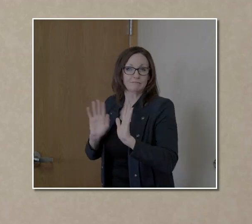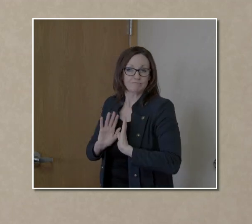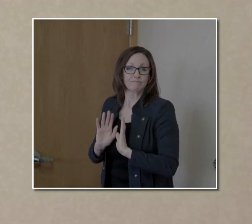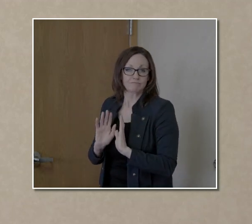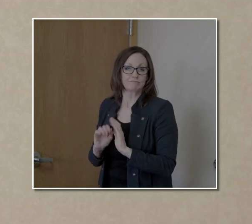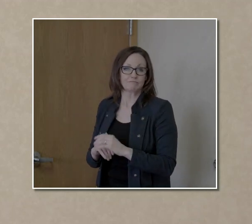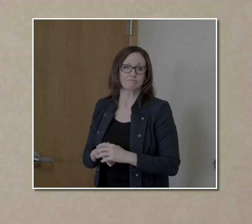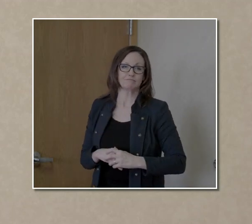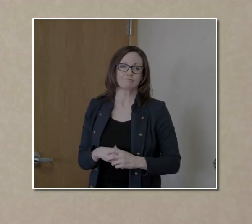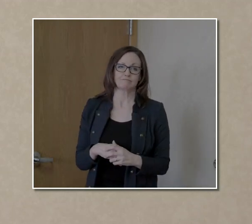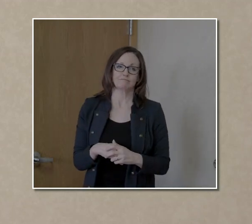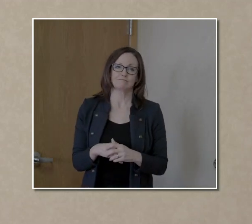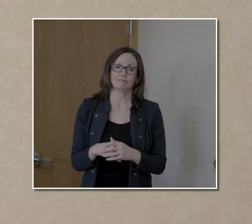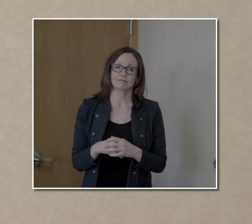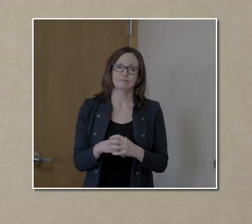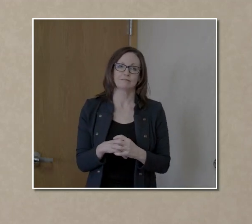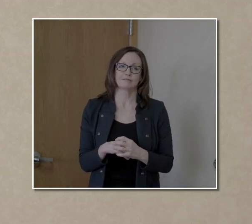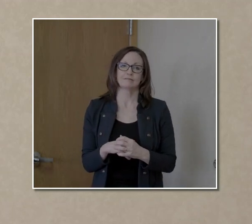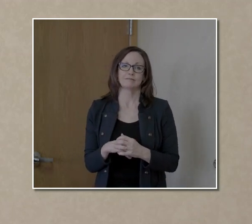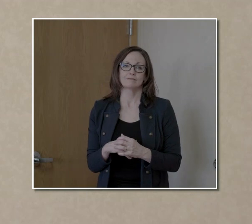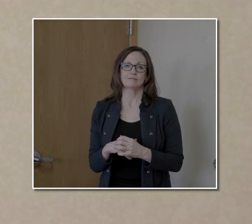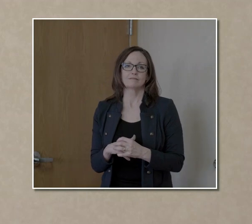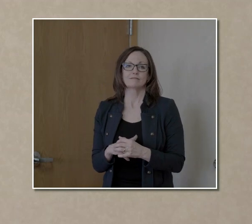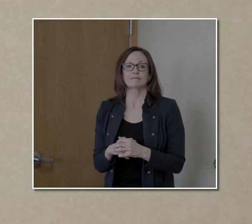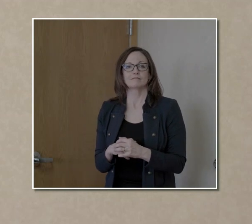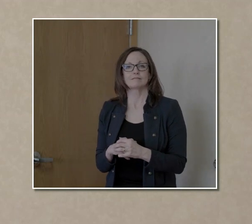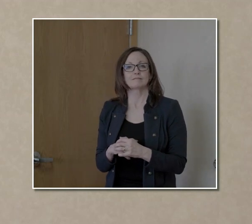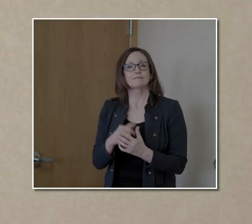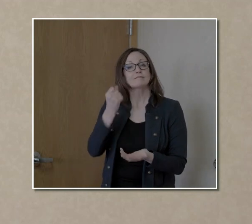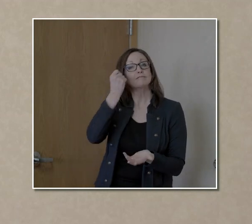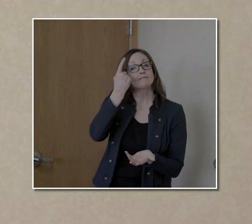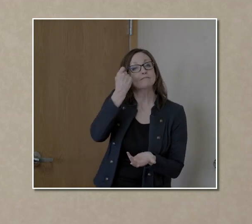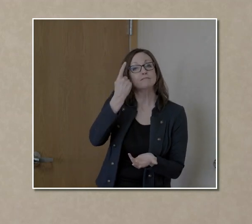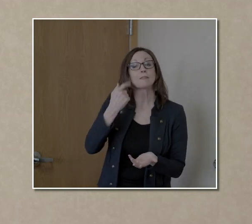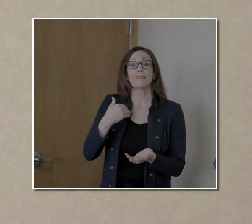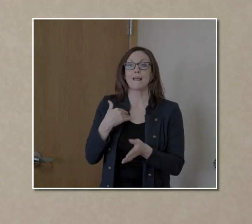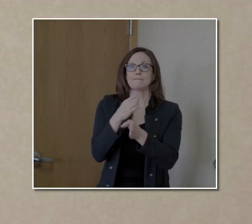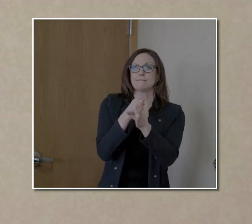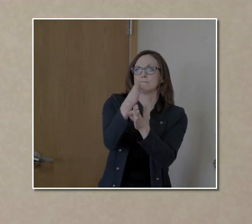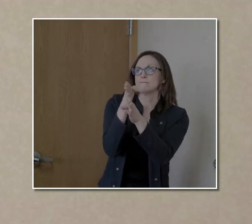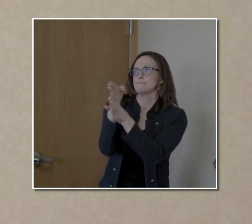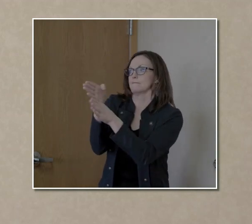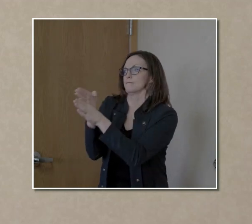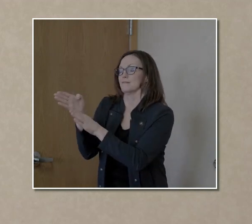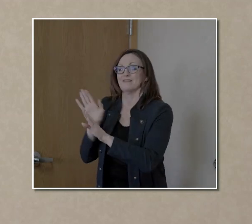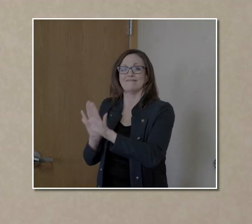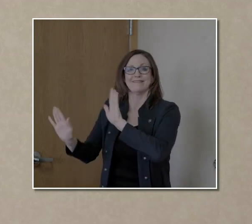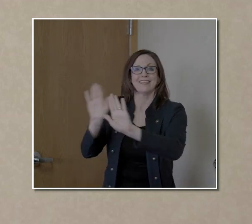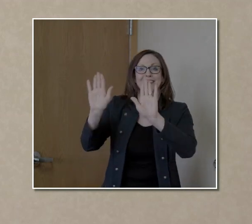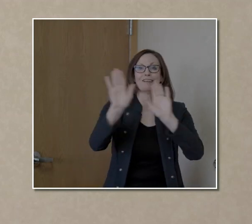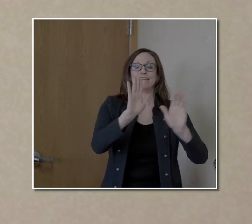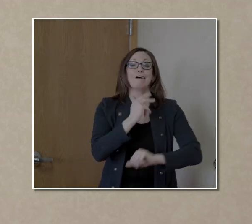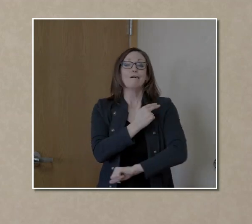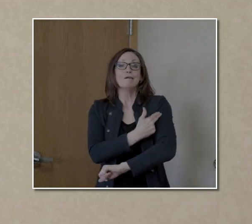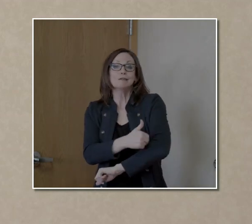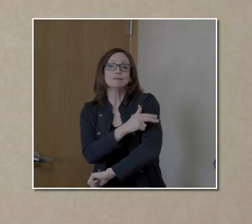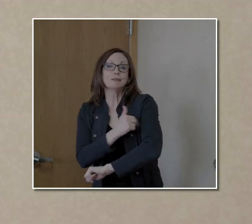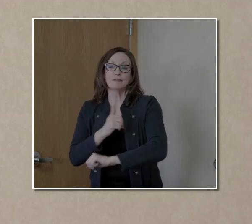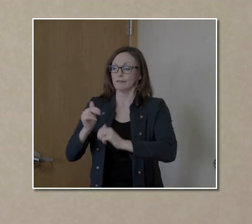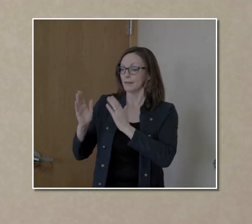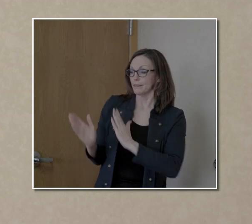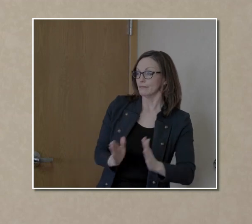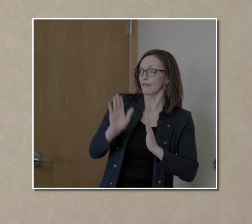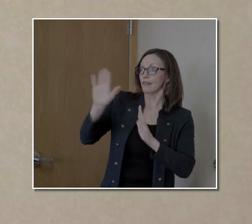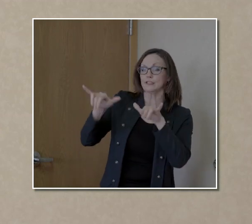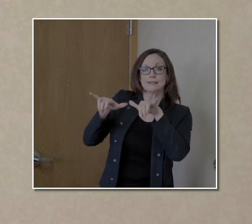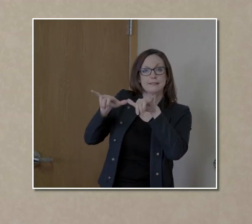ways that they can surge, and so they will use that surge capacity, and when they've gone beyond that, they'll come to the alternate care